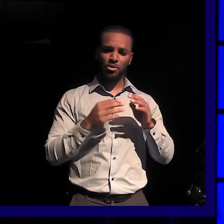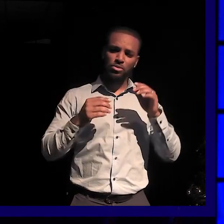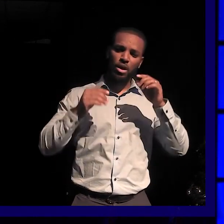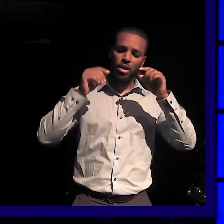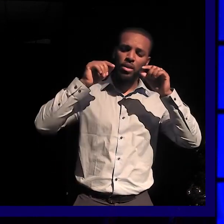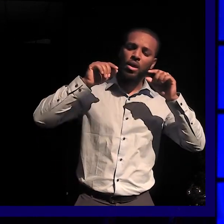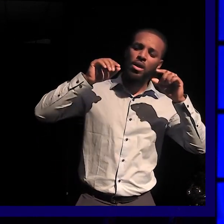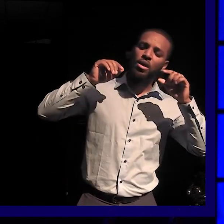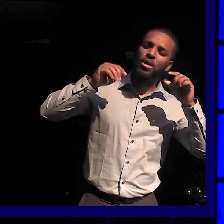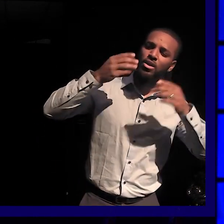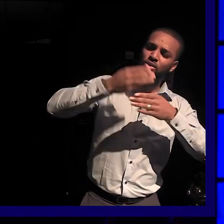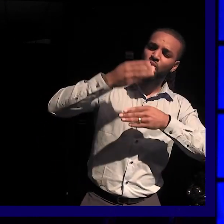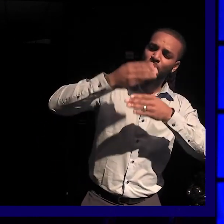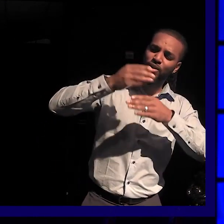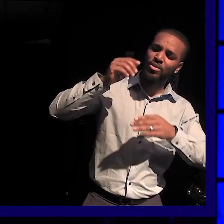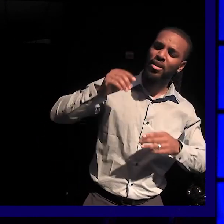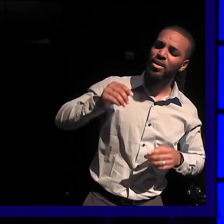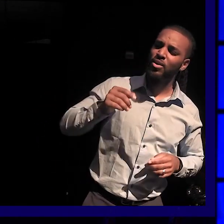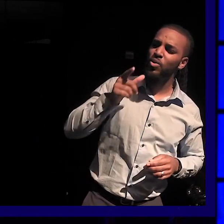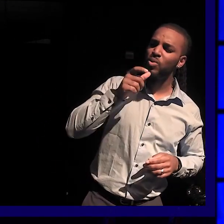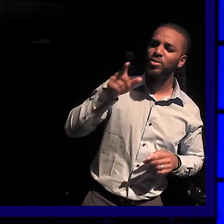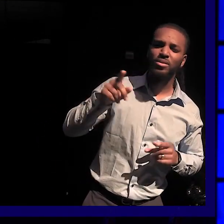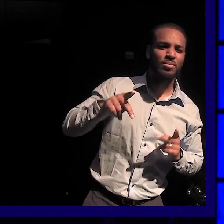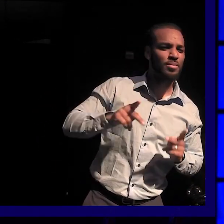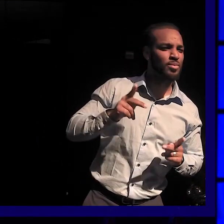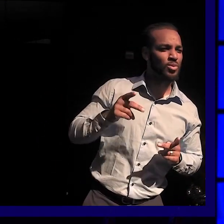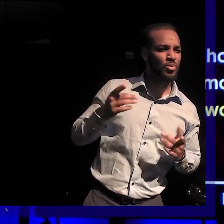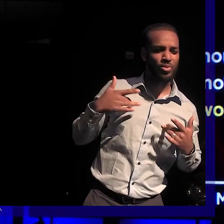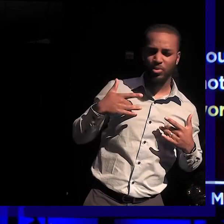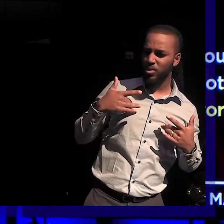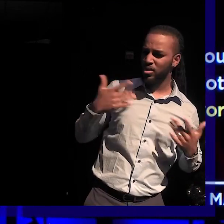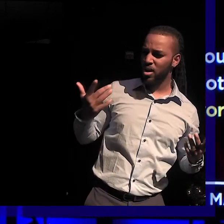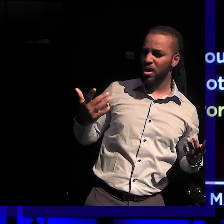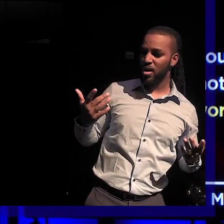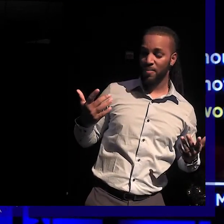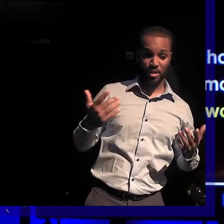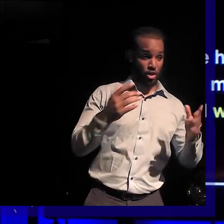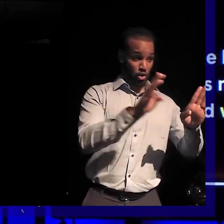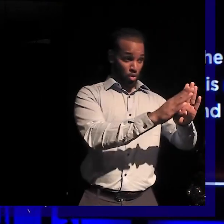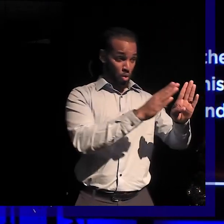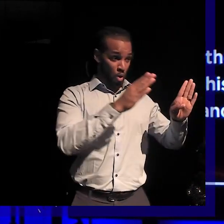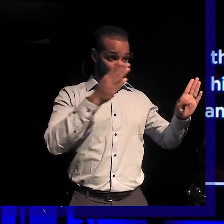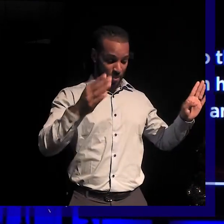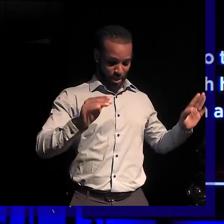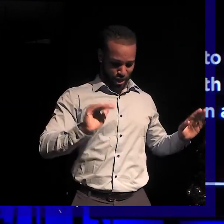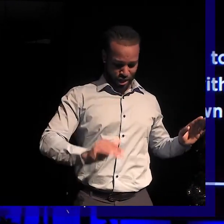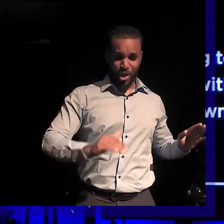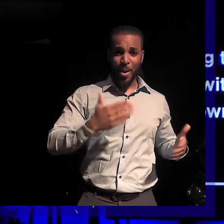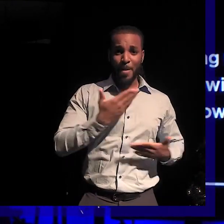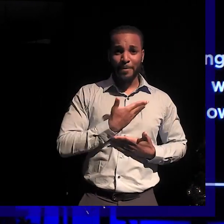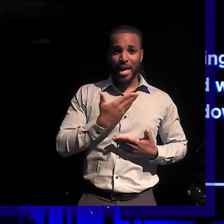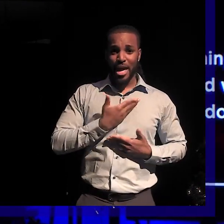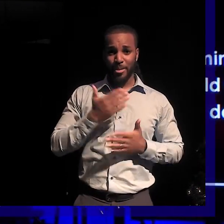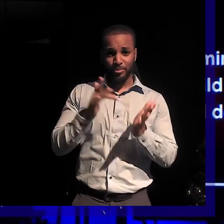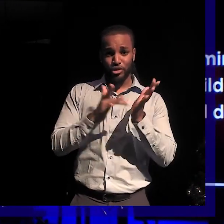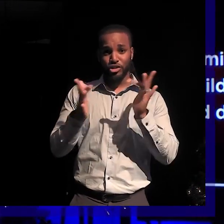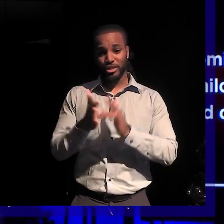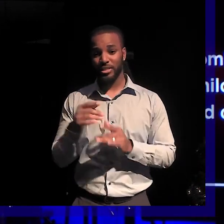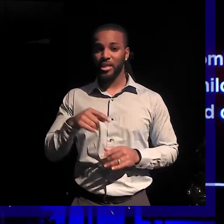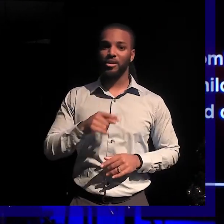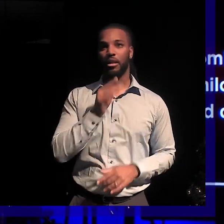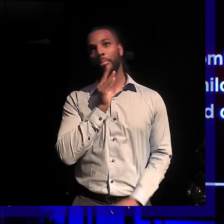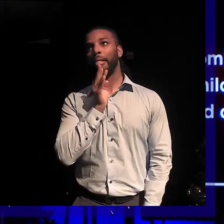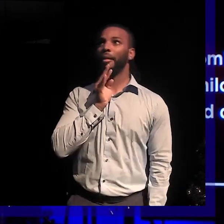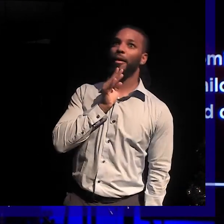out the windows like, what is this? And the door opens, a little baby toddler Jesus is standing there, googly